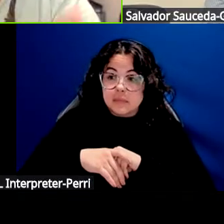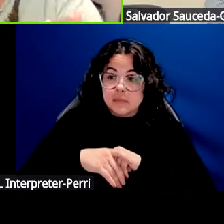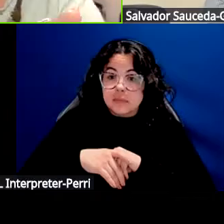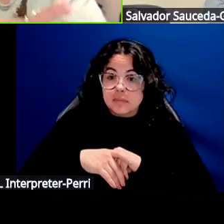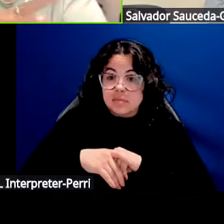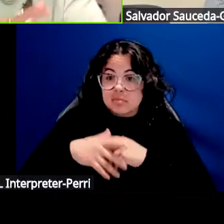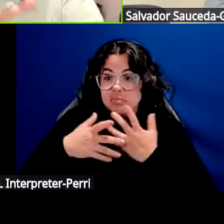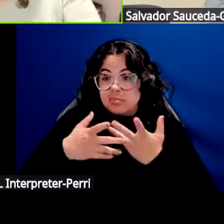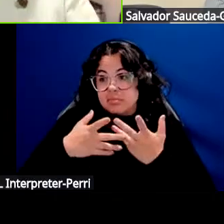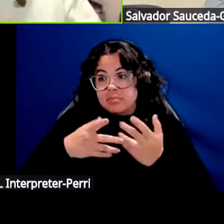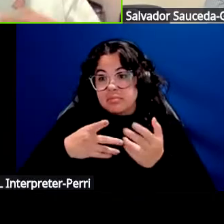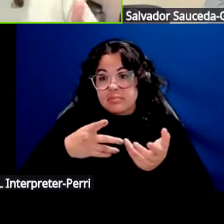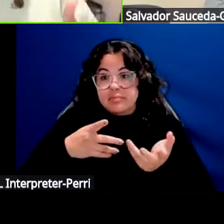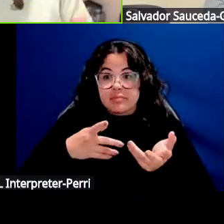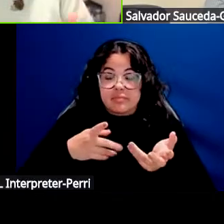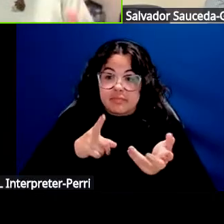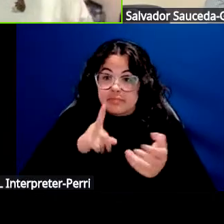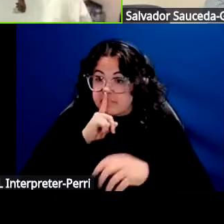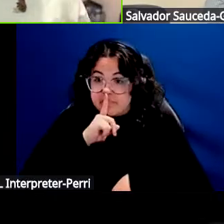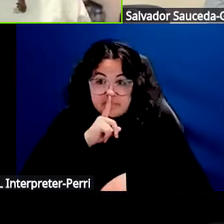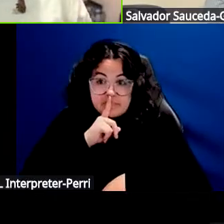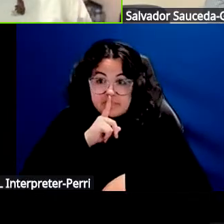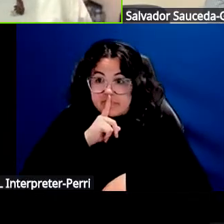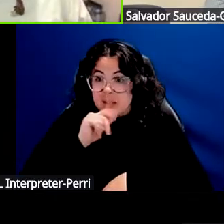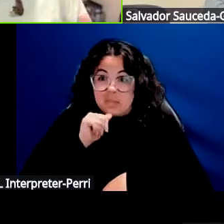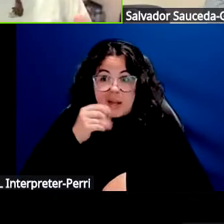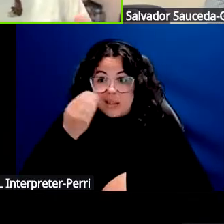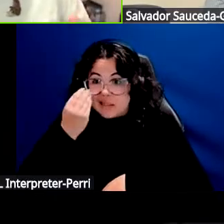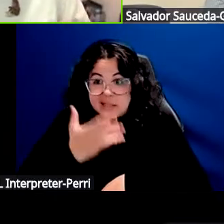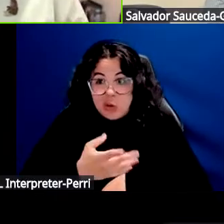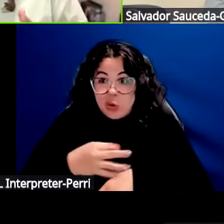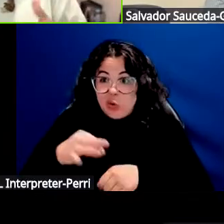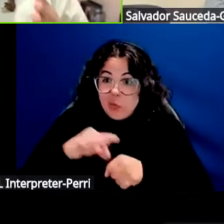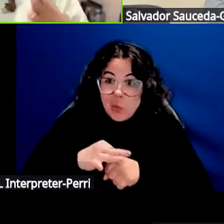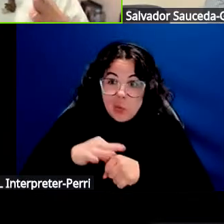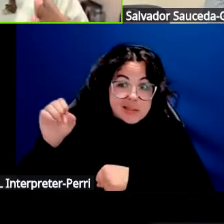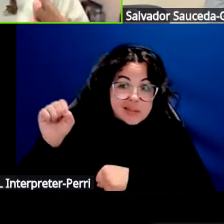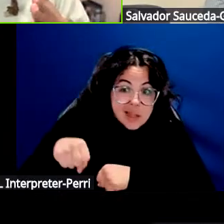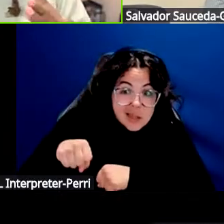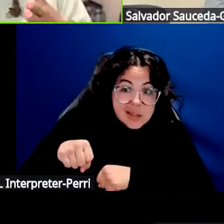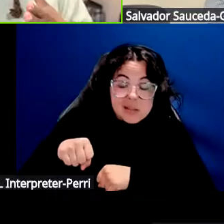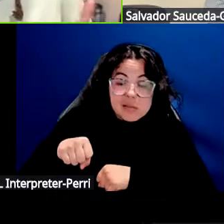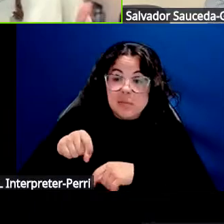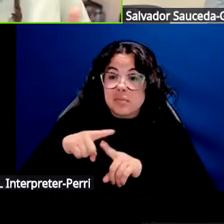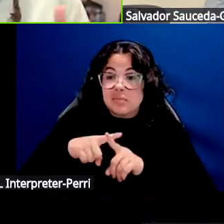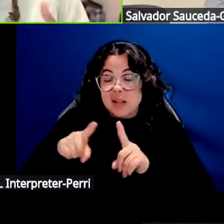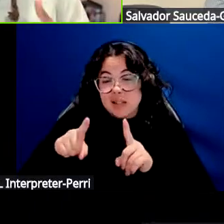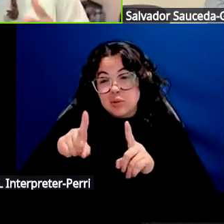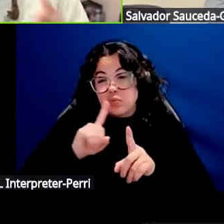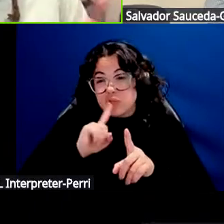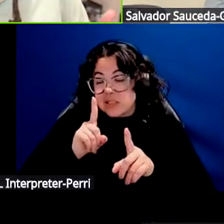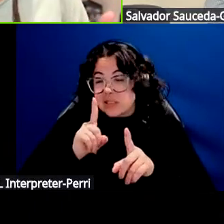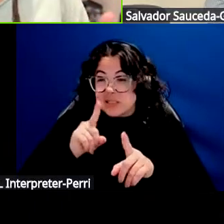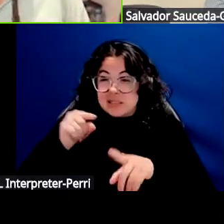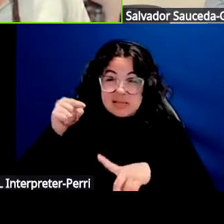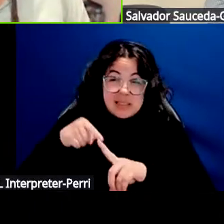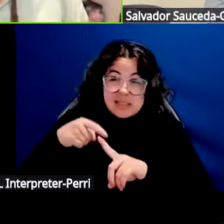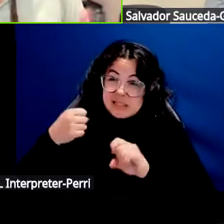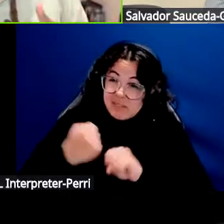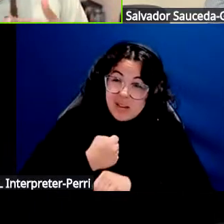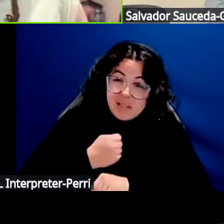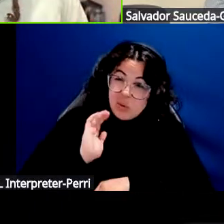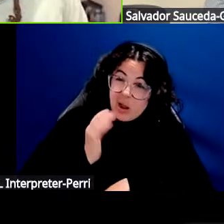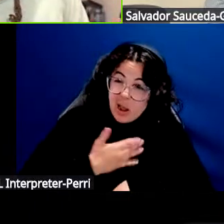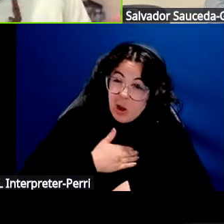I'm not gonna tell everybody to vote yes, but basically this is a fight for our